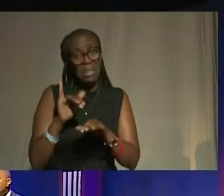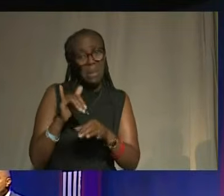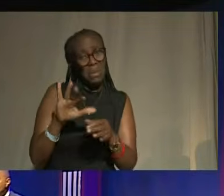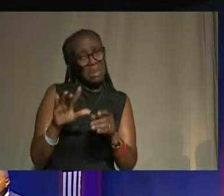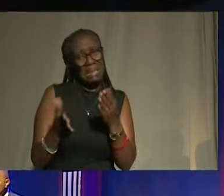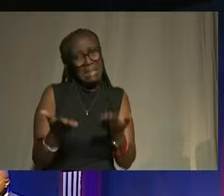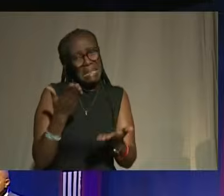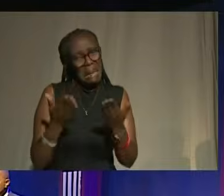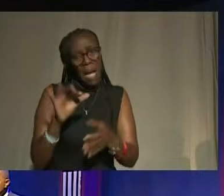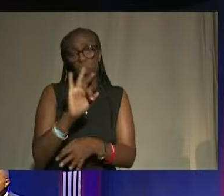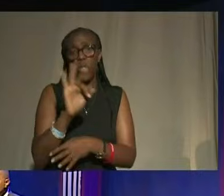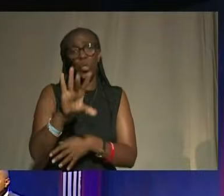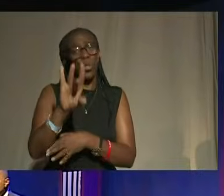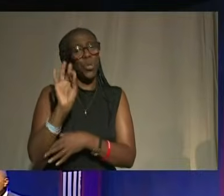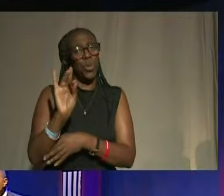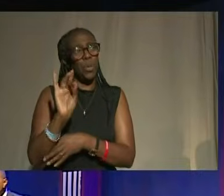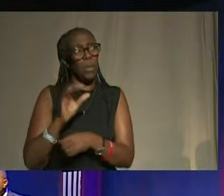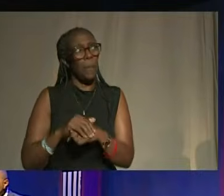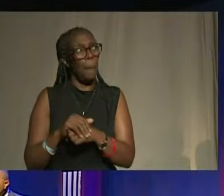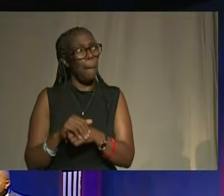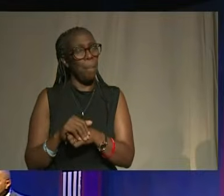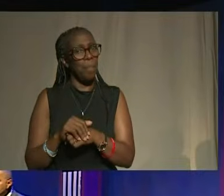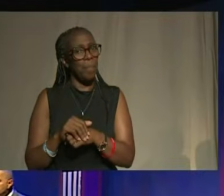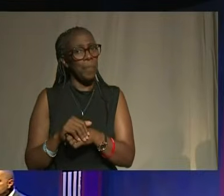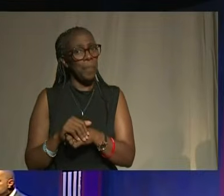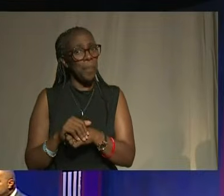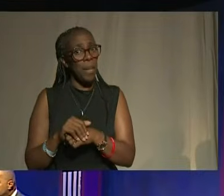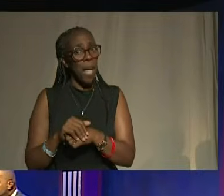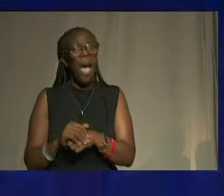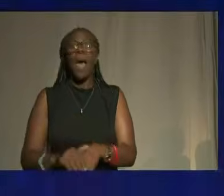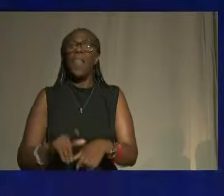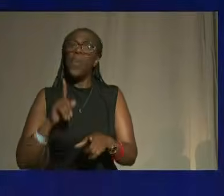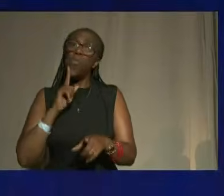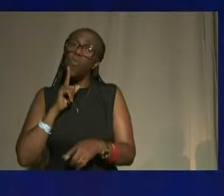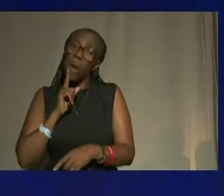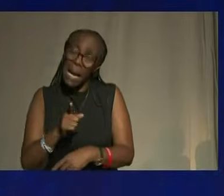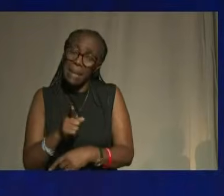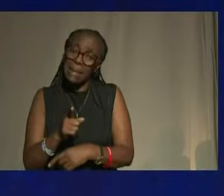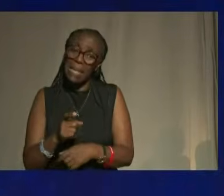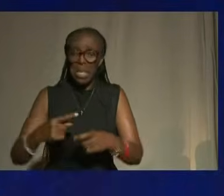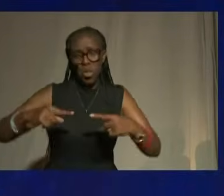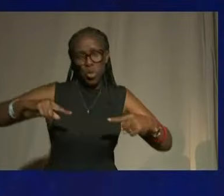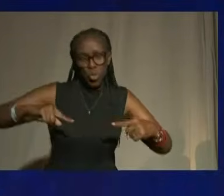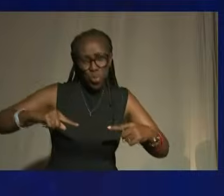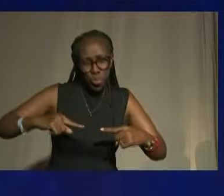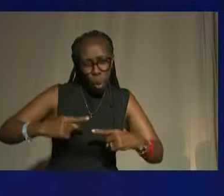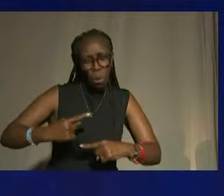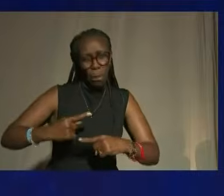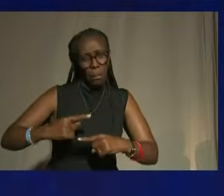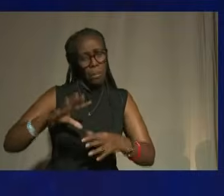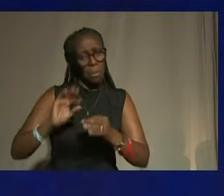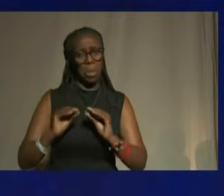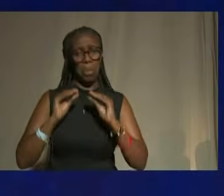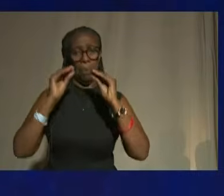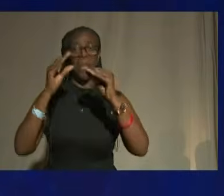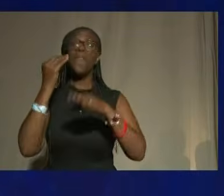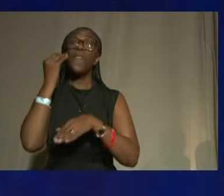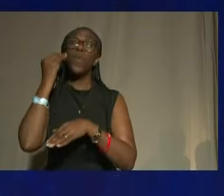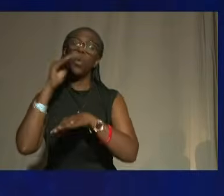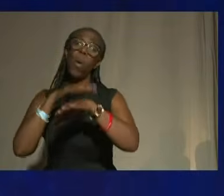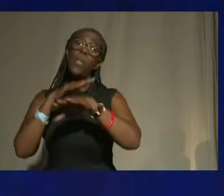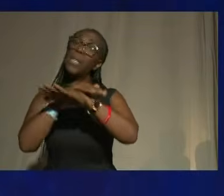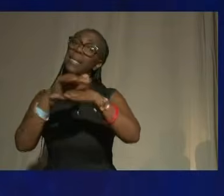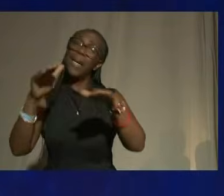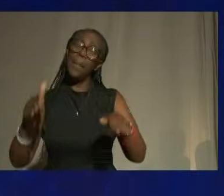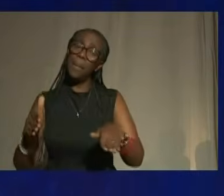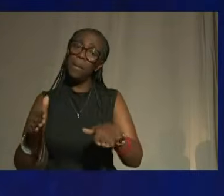of most Jamaicans, is a struggle to put food on the table. When you go to the supermarket or the corner shop, you pick up things and you have to put it back down.